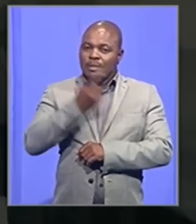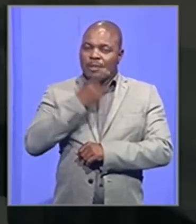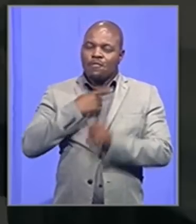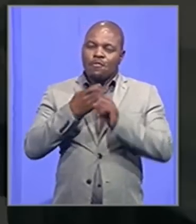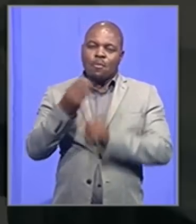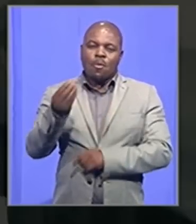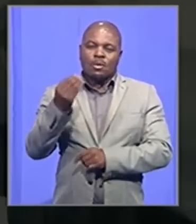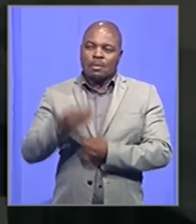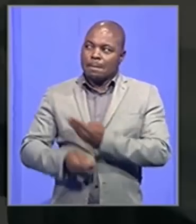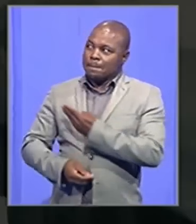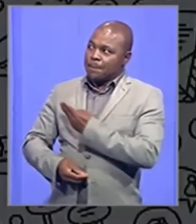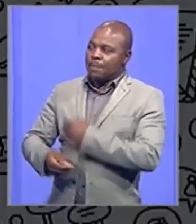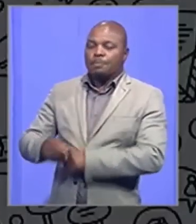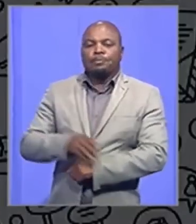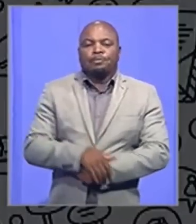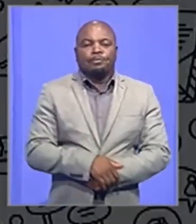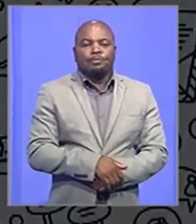WhatsApp.